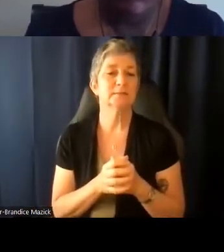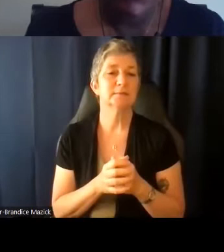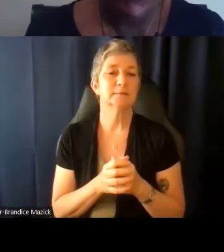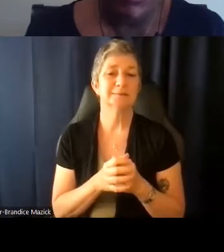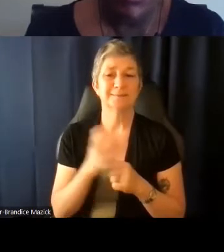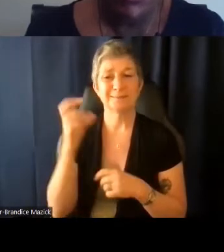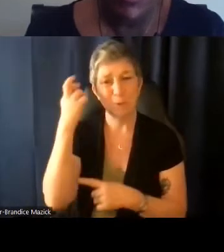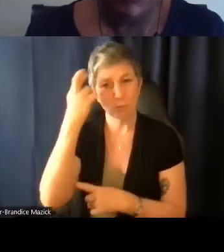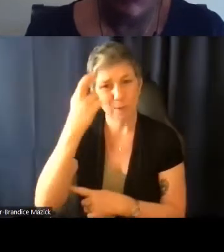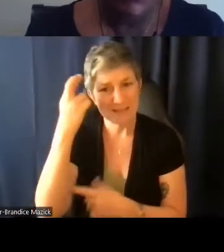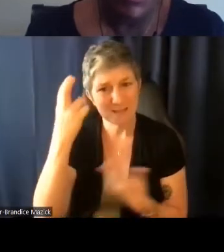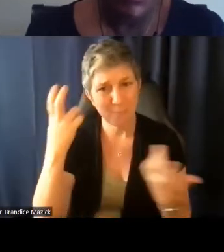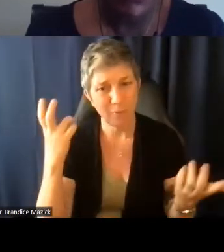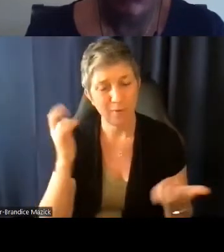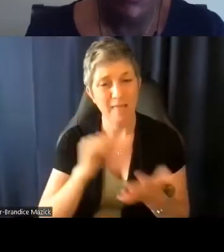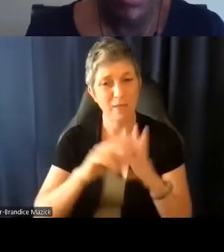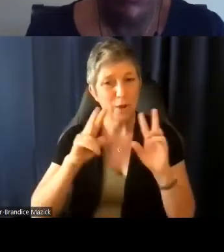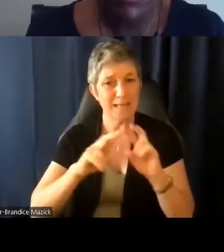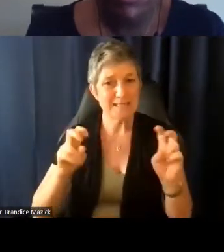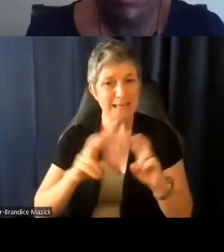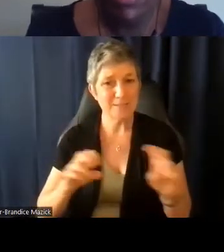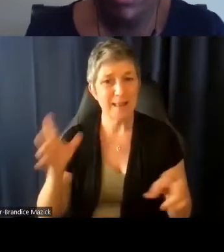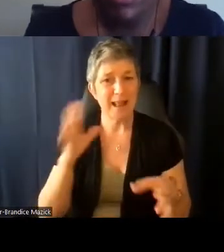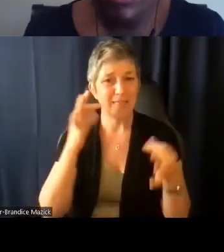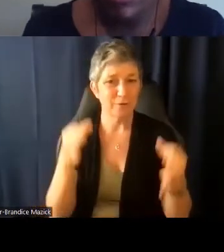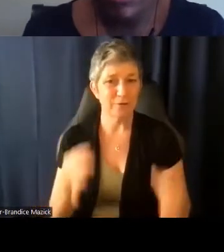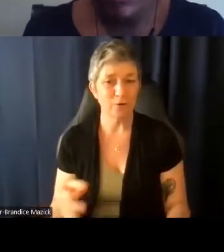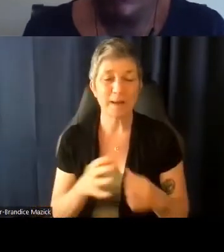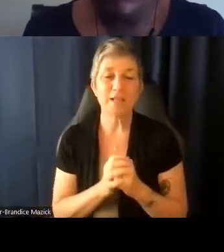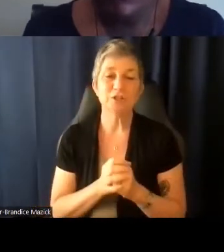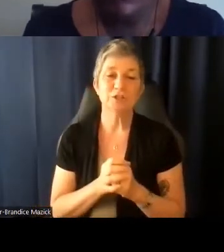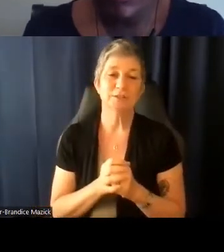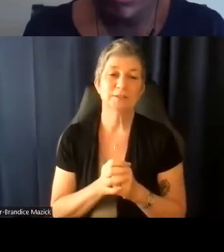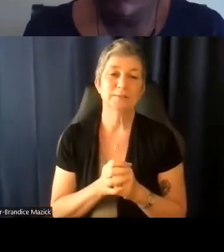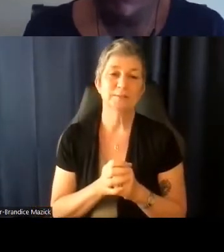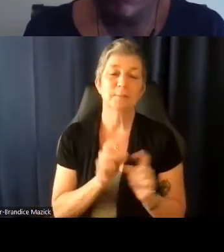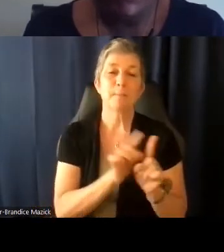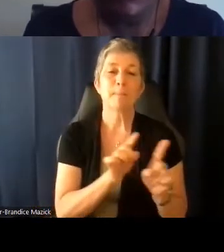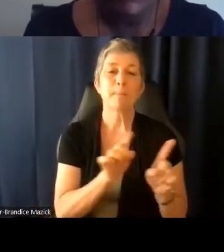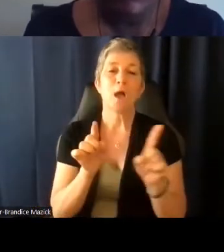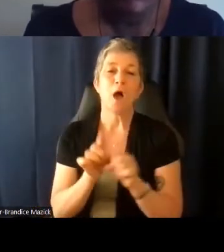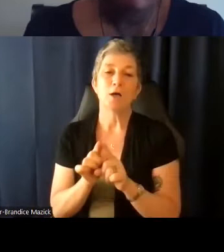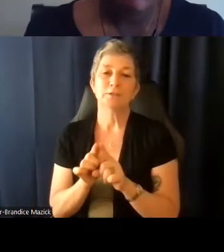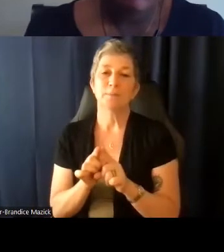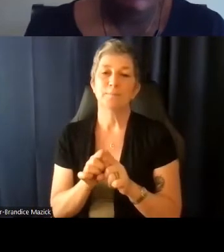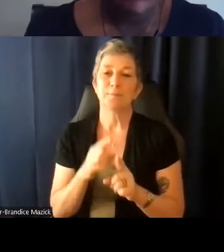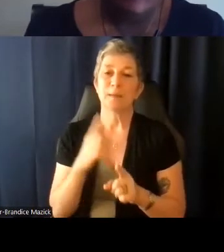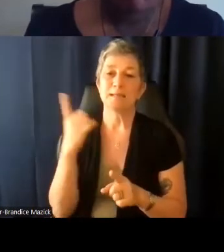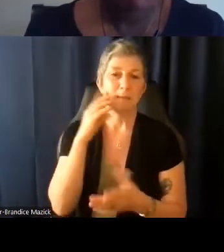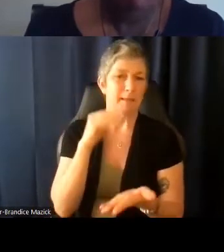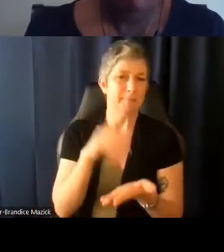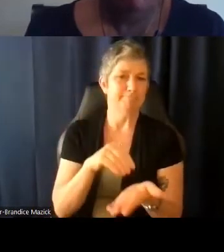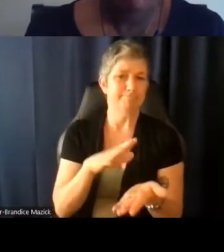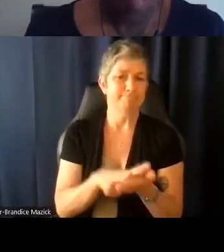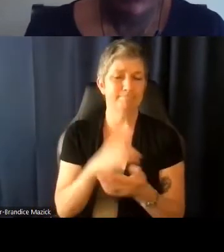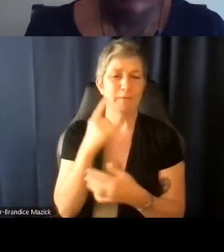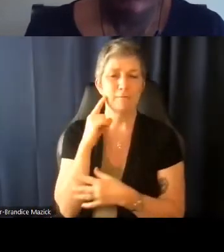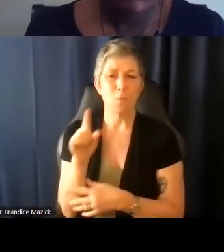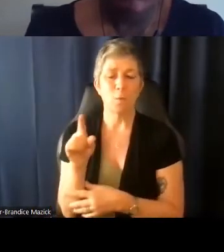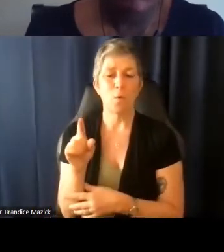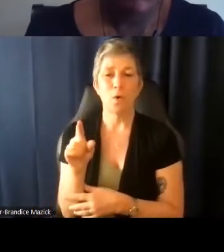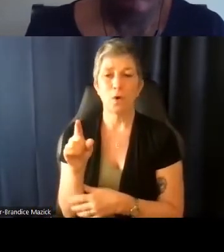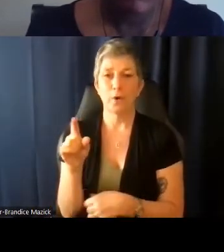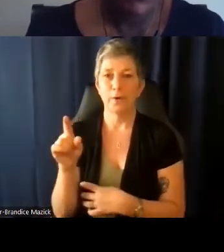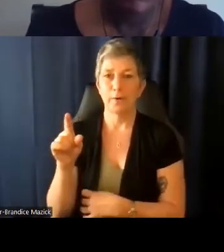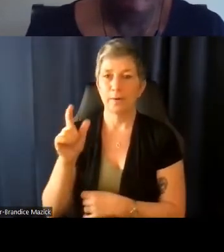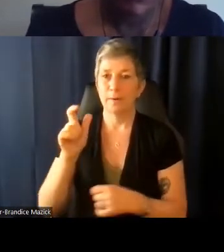be reasonable in their assessments and in their determinations. And also something just to note for